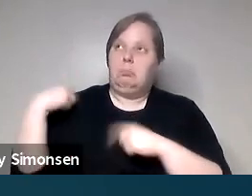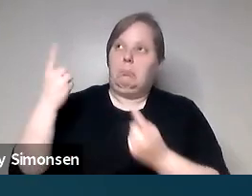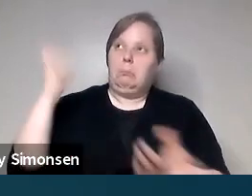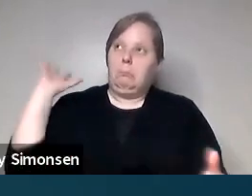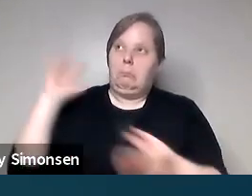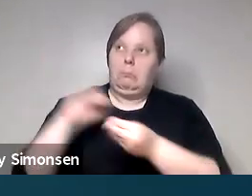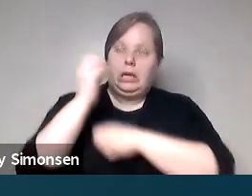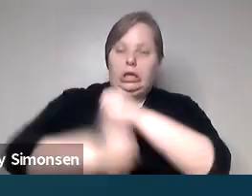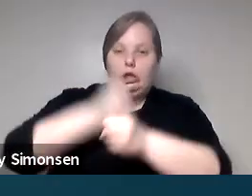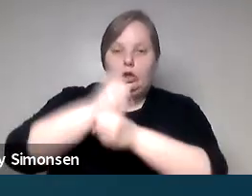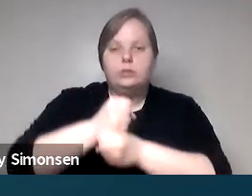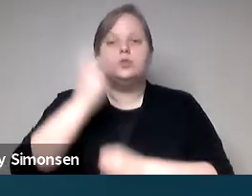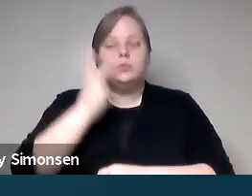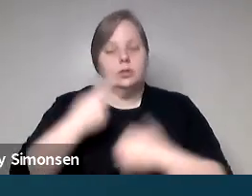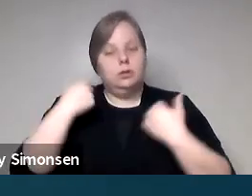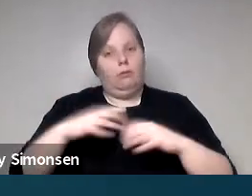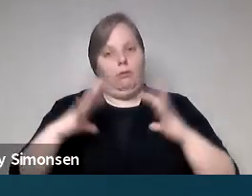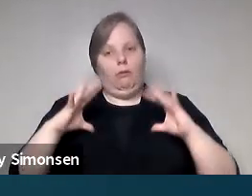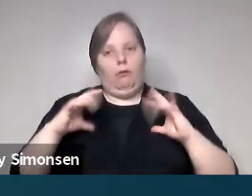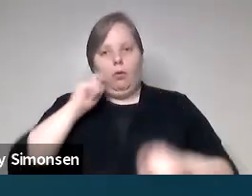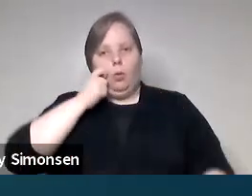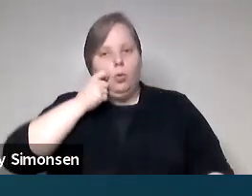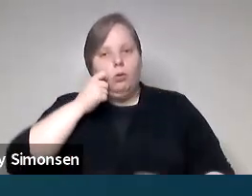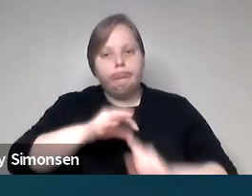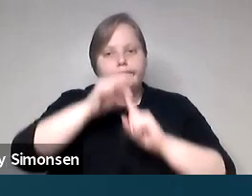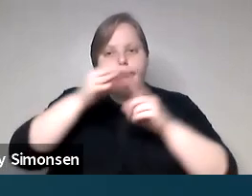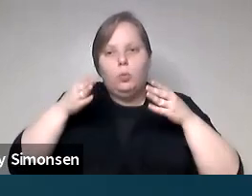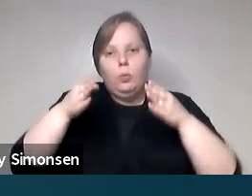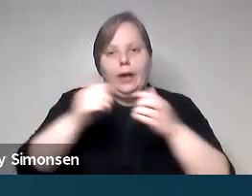see some very original ways of labeling.